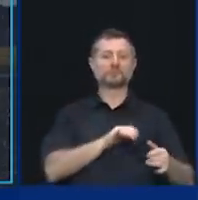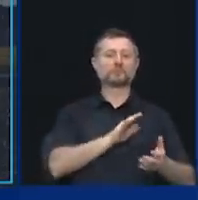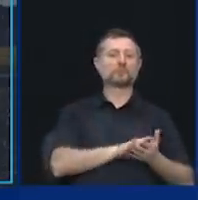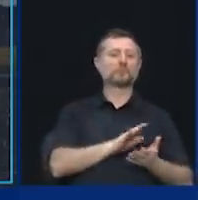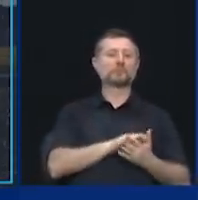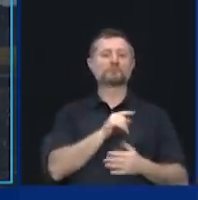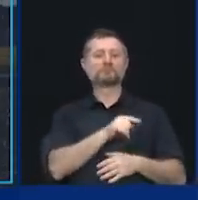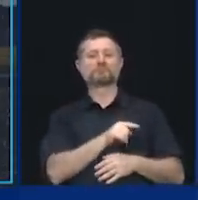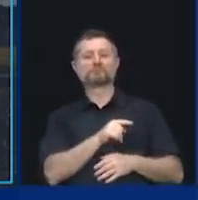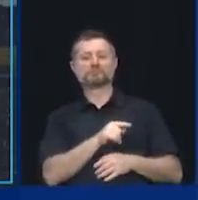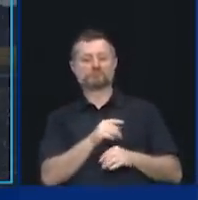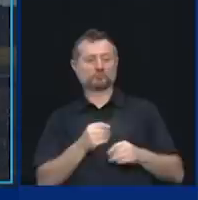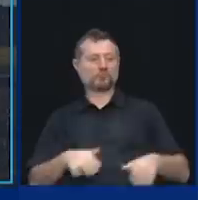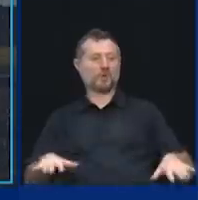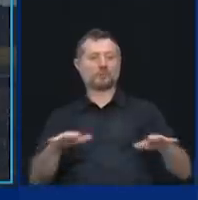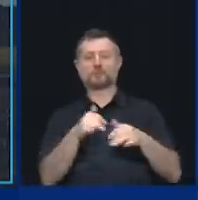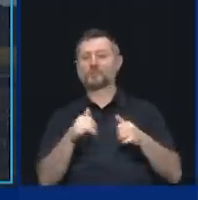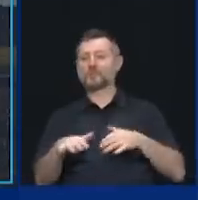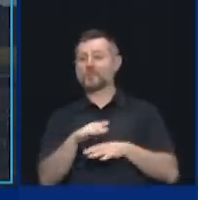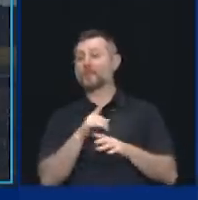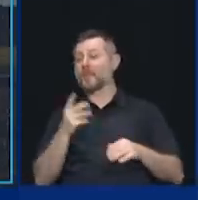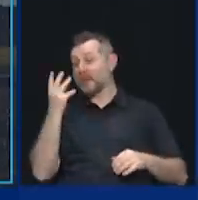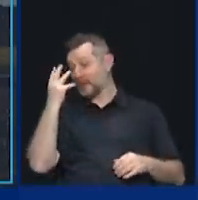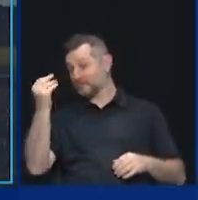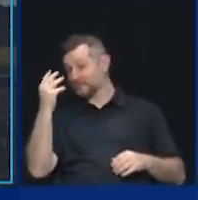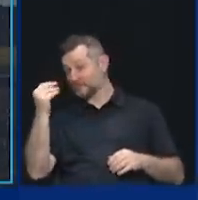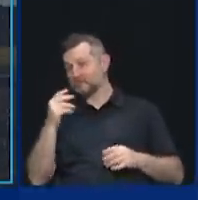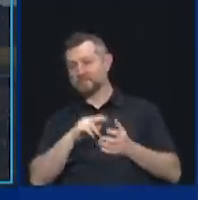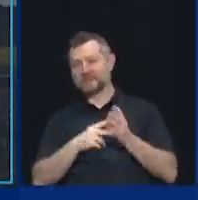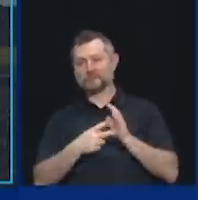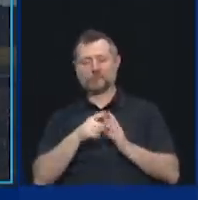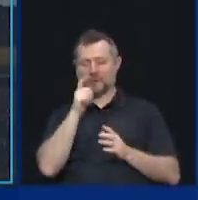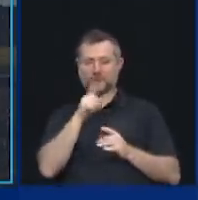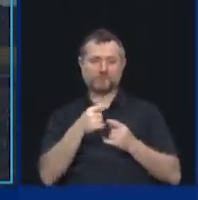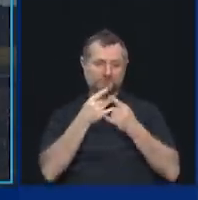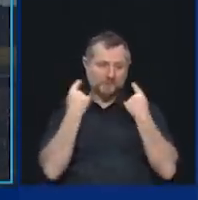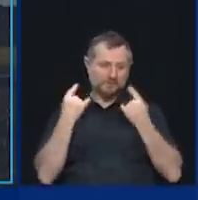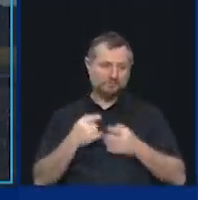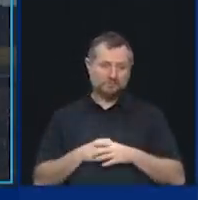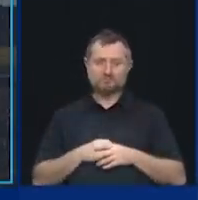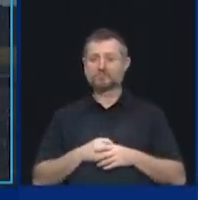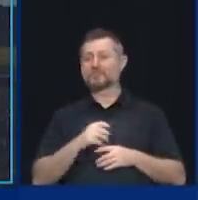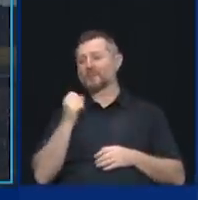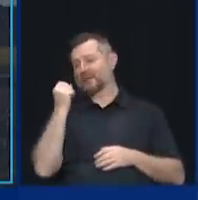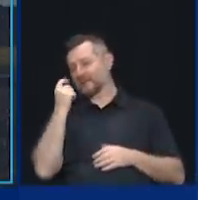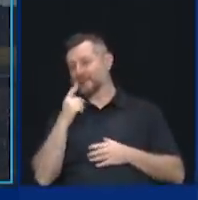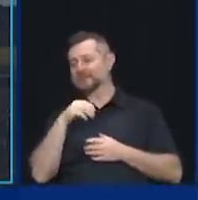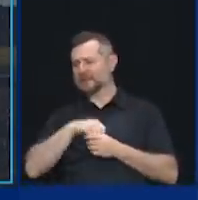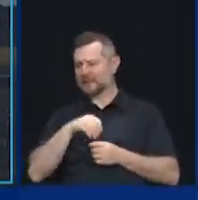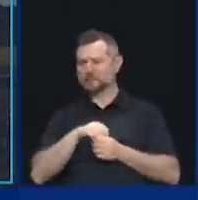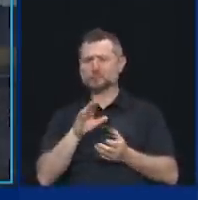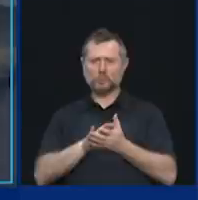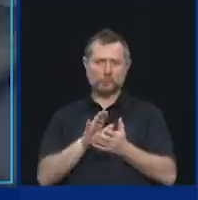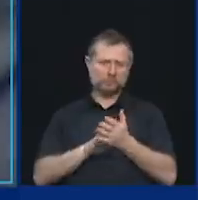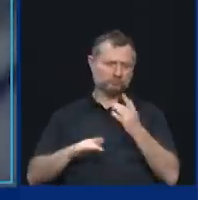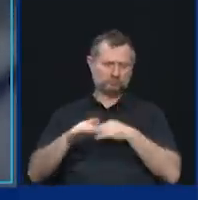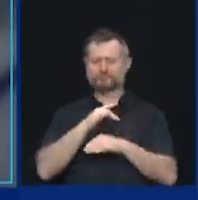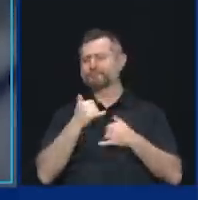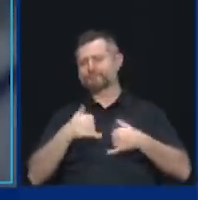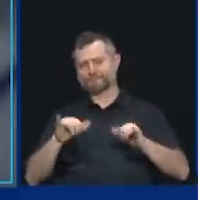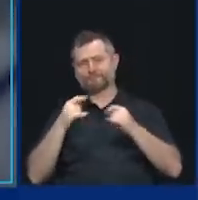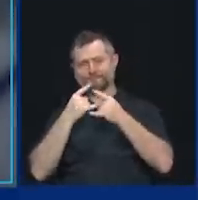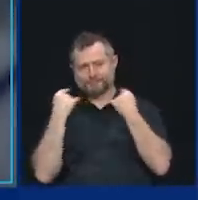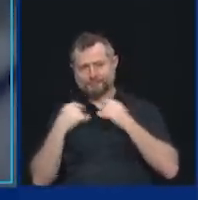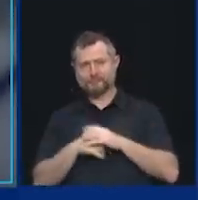school, you can not wear a mask. Inside school is obviously different, and then it's